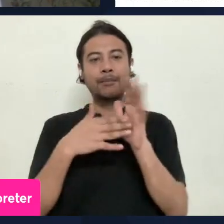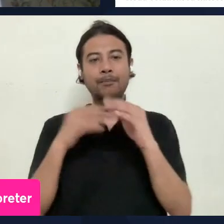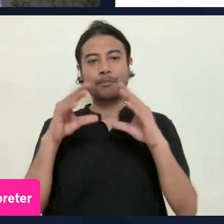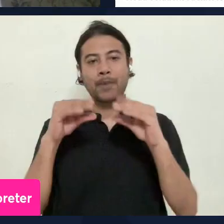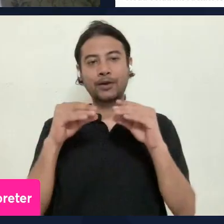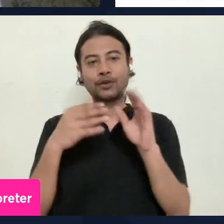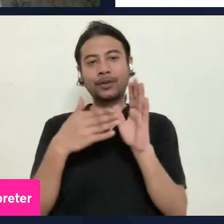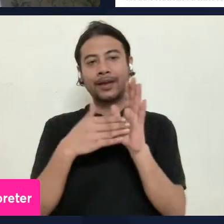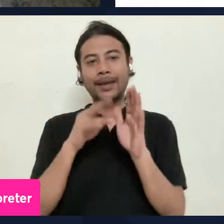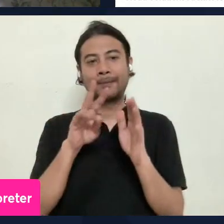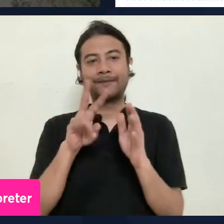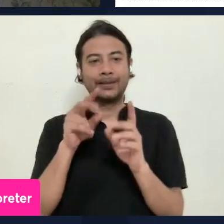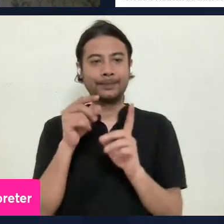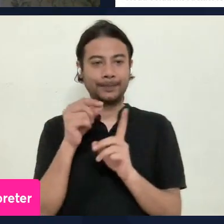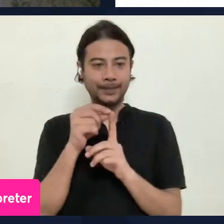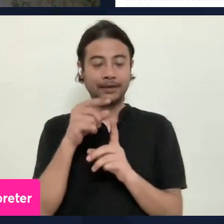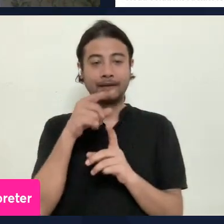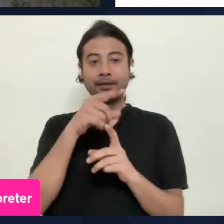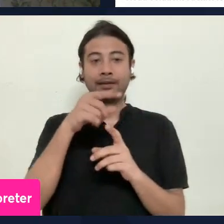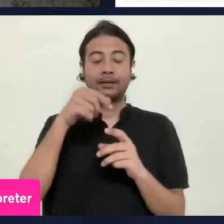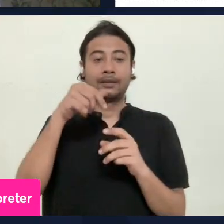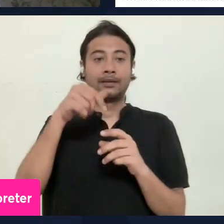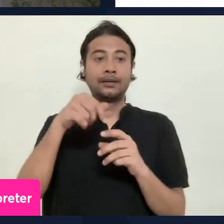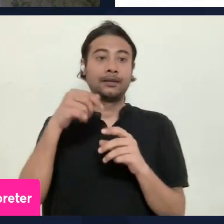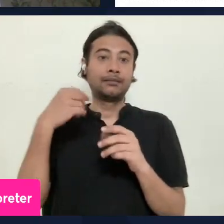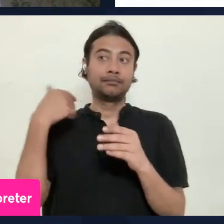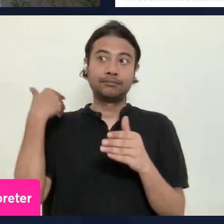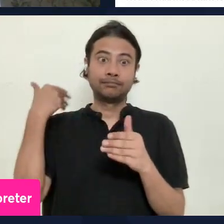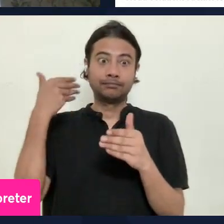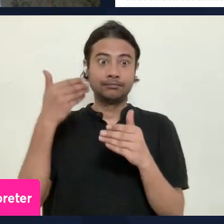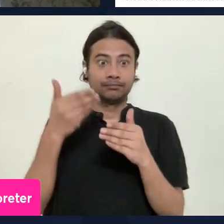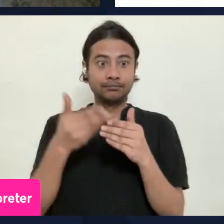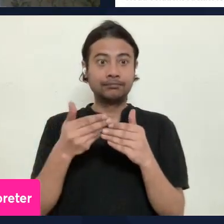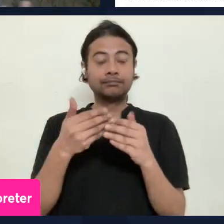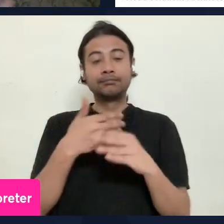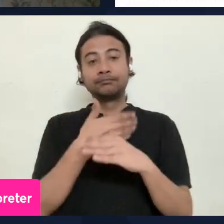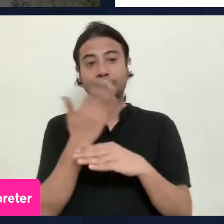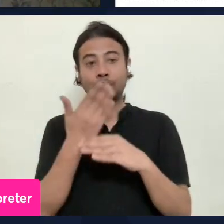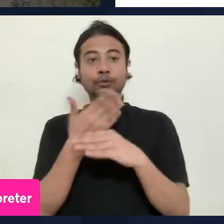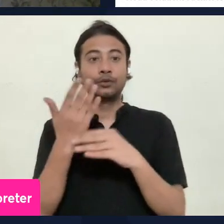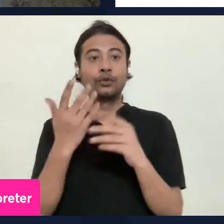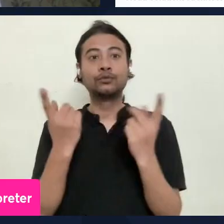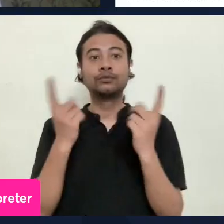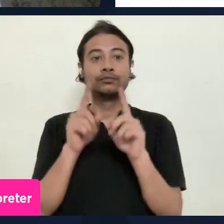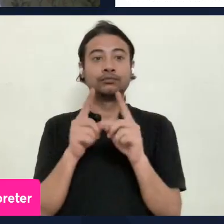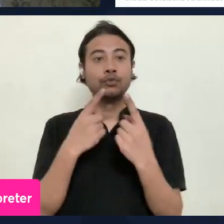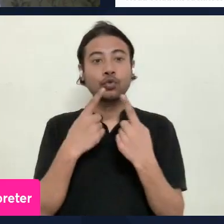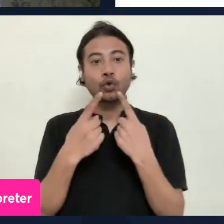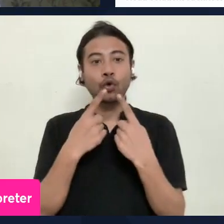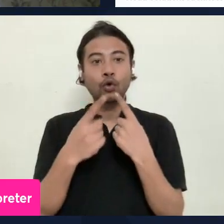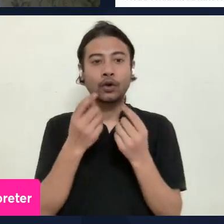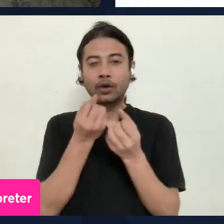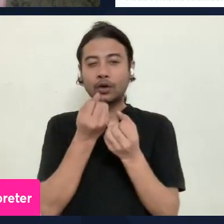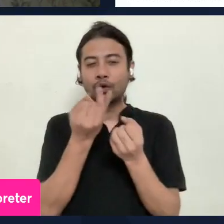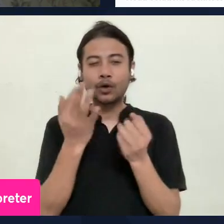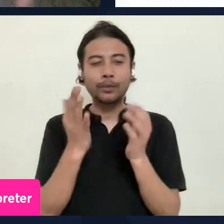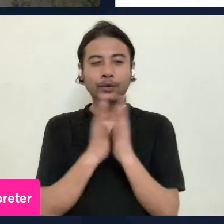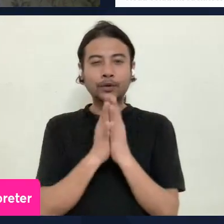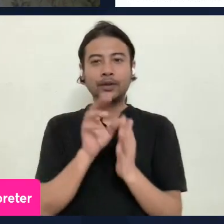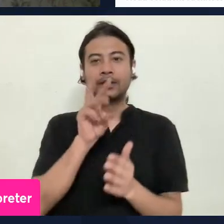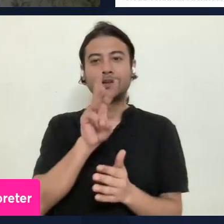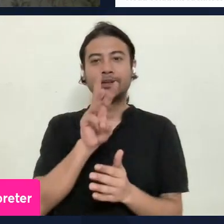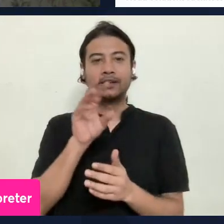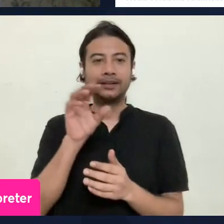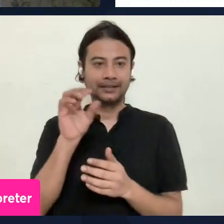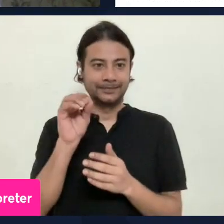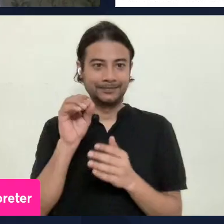Navika. We've completed 30 episodes so far, and I'm sure many more to go. So, a big thank you to